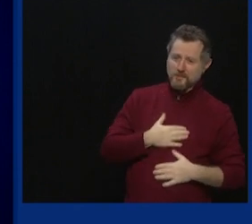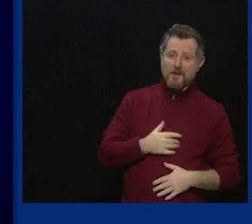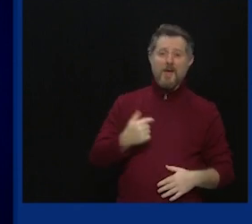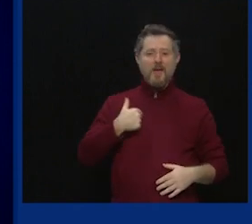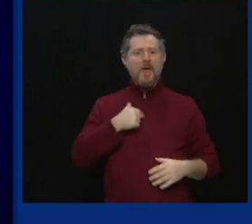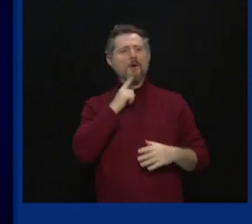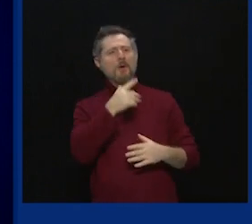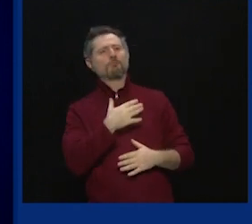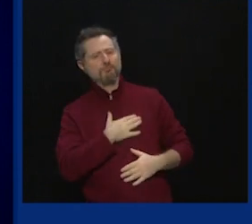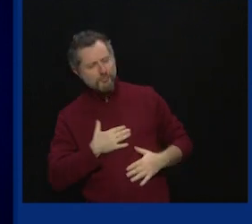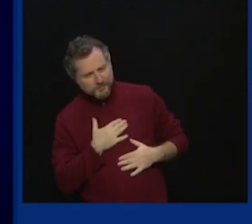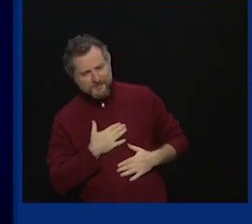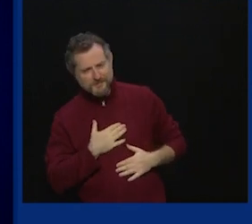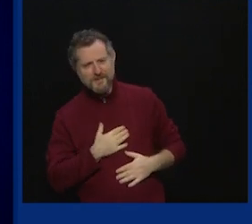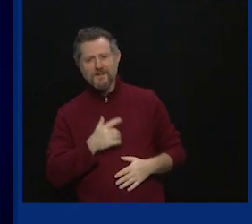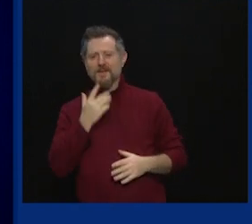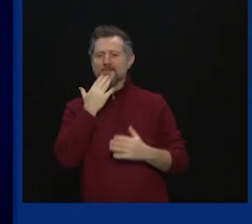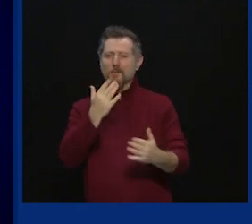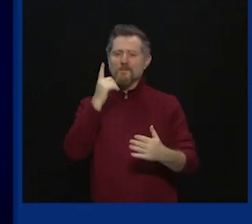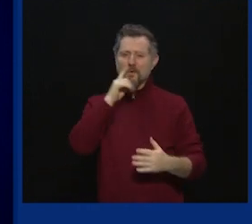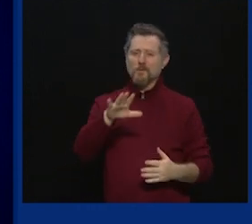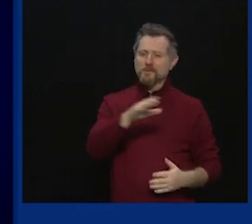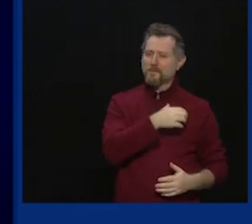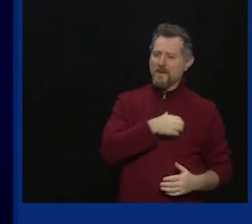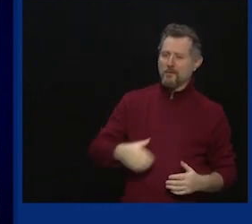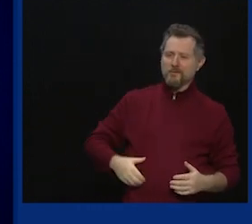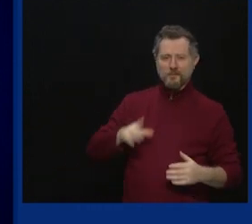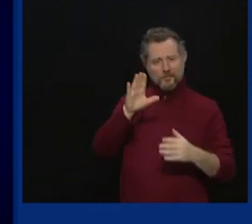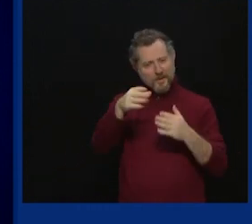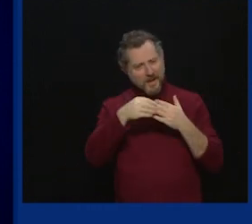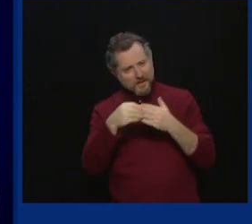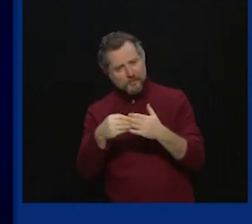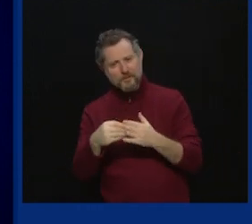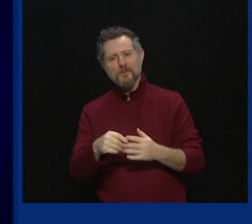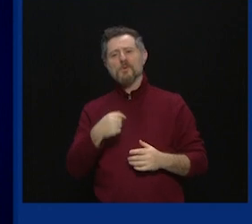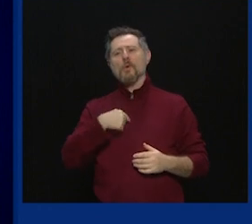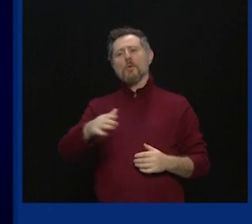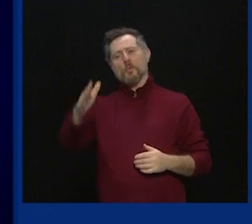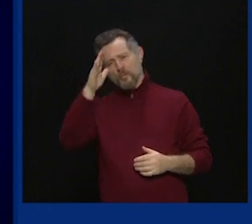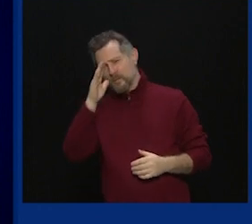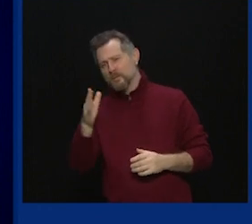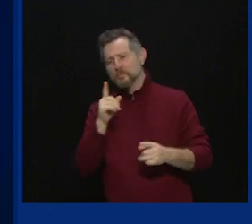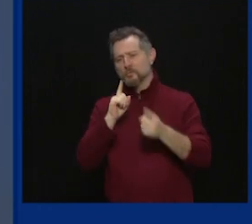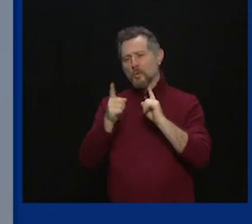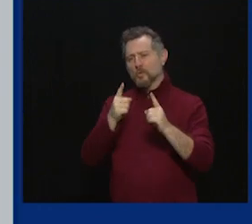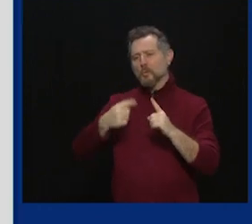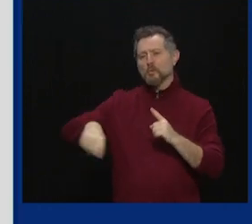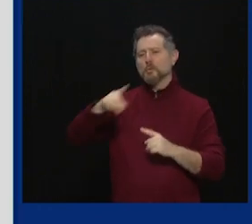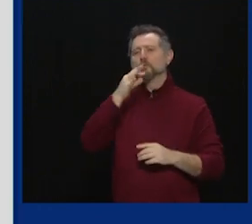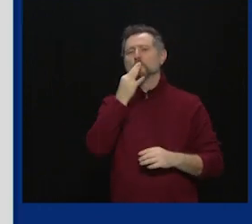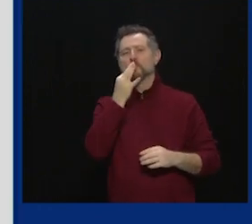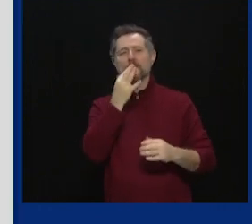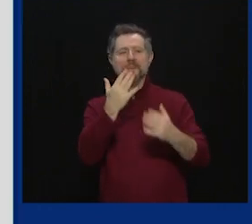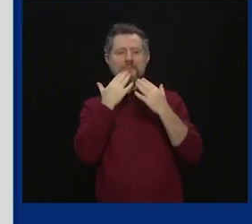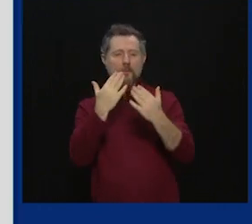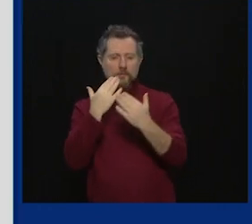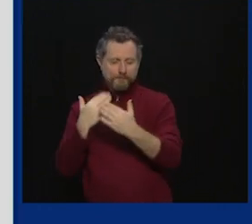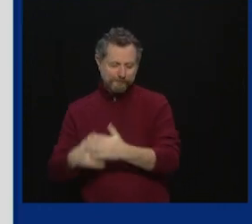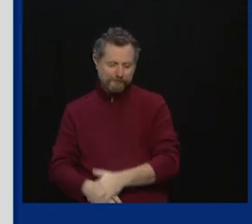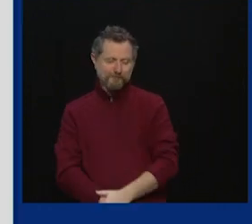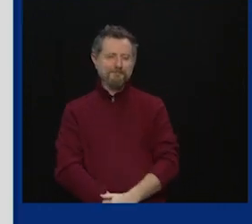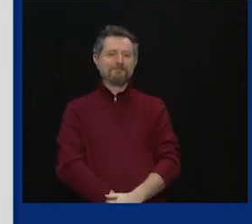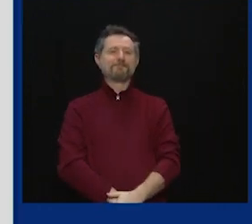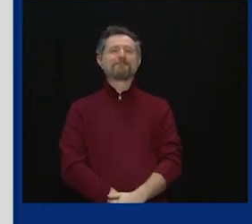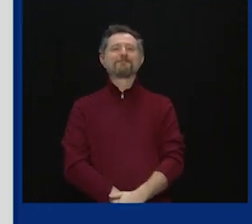mayor, thank you for your leadership. And we will be talking to you very soon. So thank you. Thank you, everyone. And Thank you,